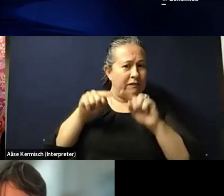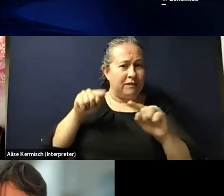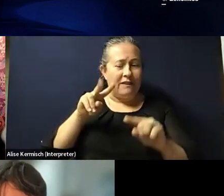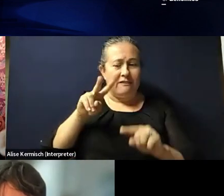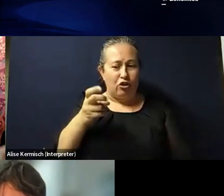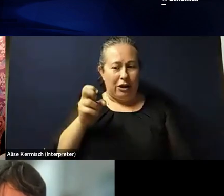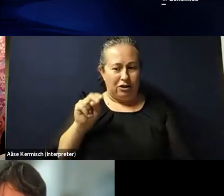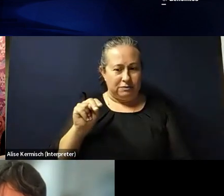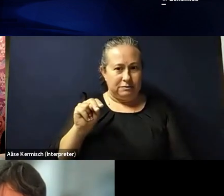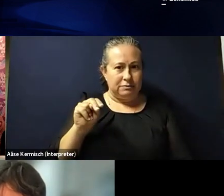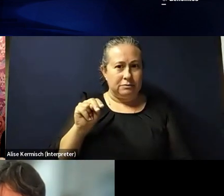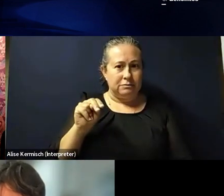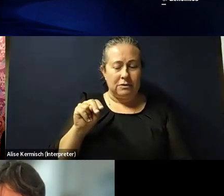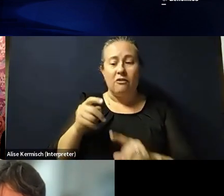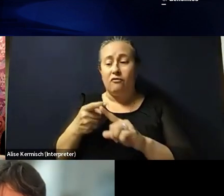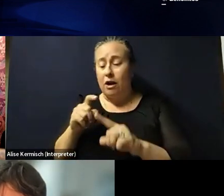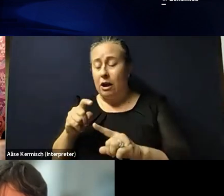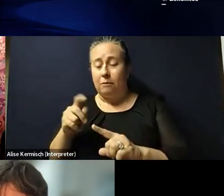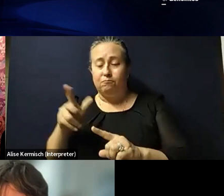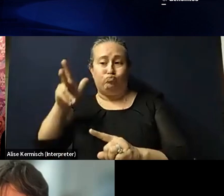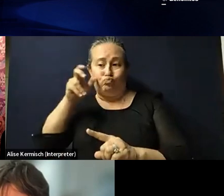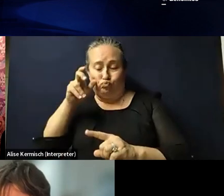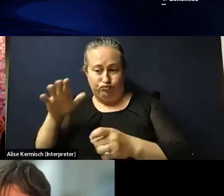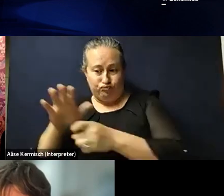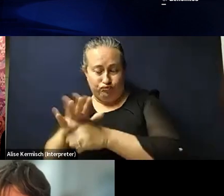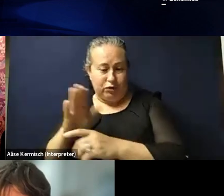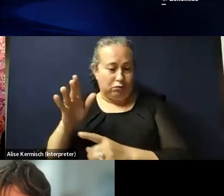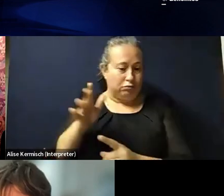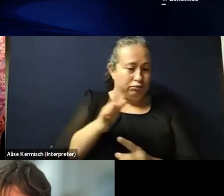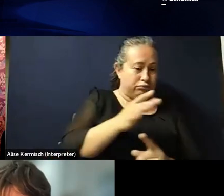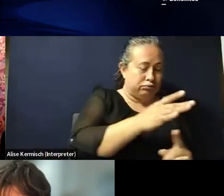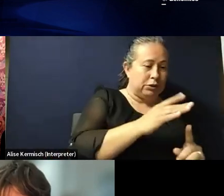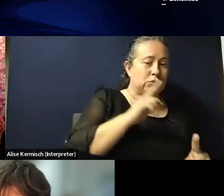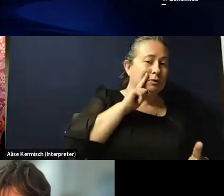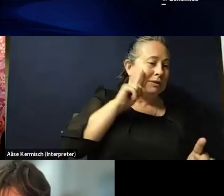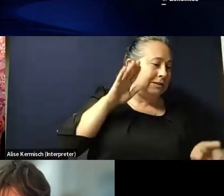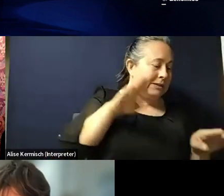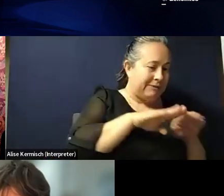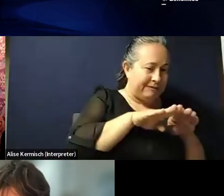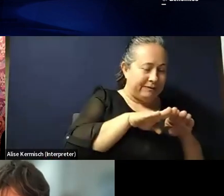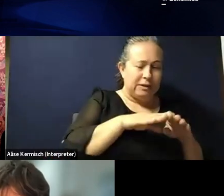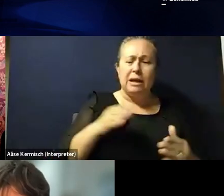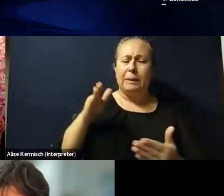ranges from hearing to complete deafness. And between that spectrum, people have,